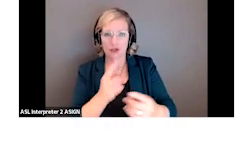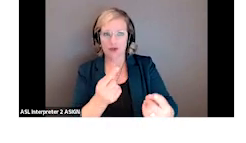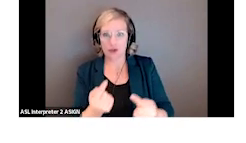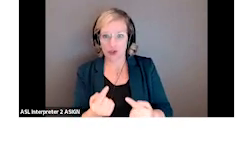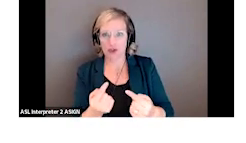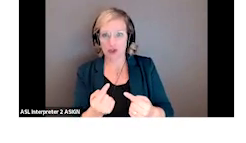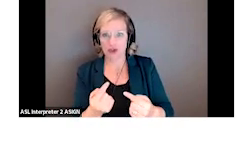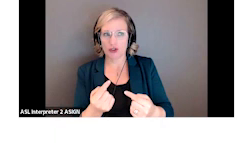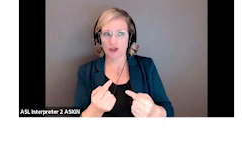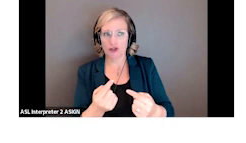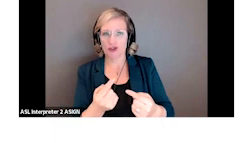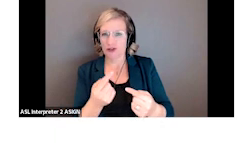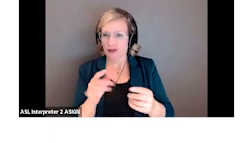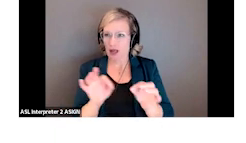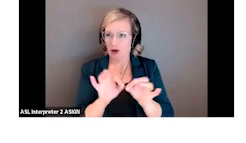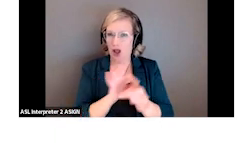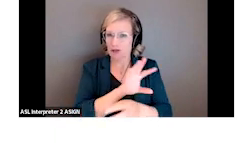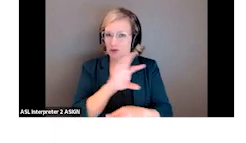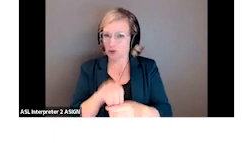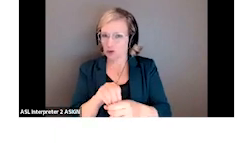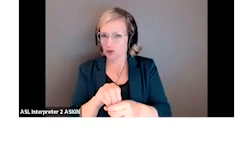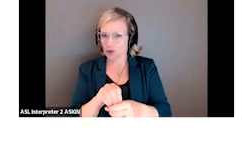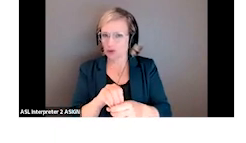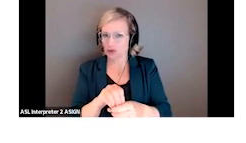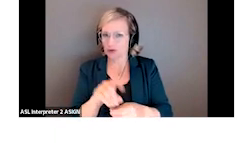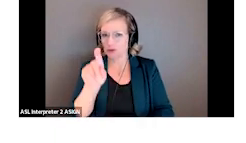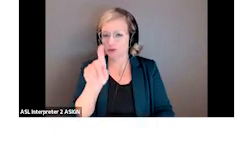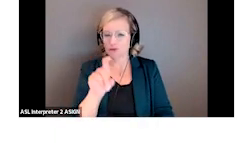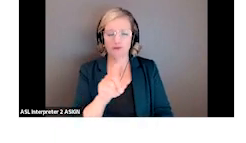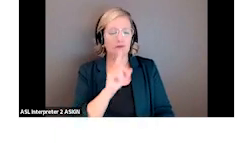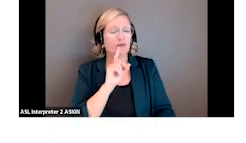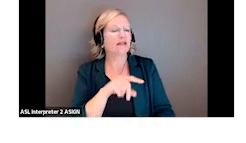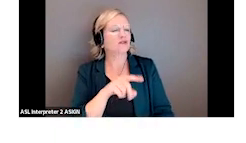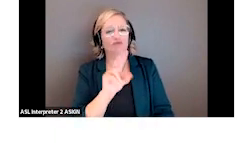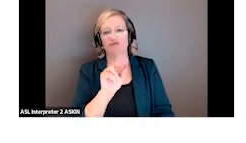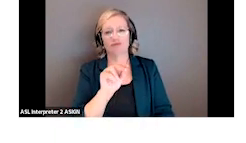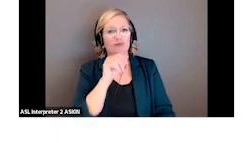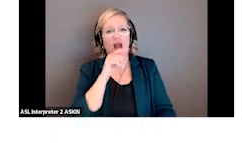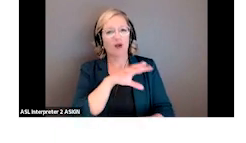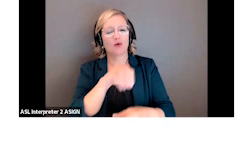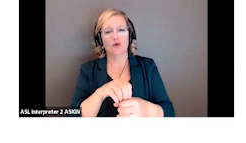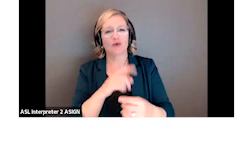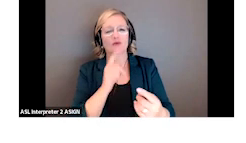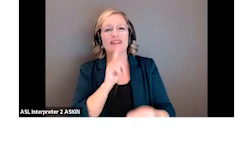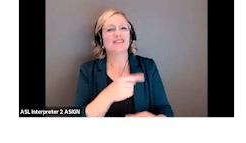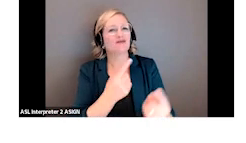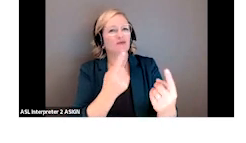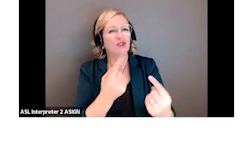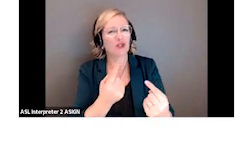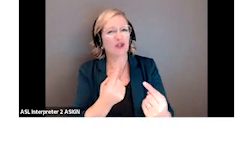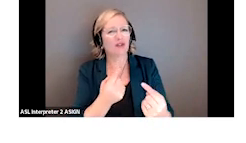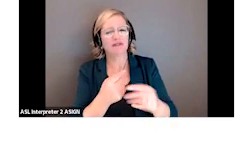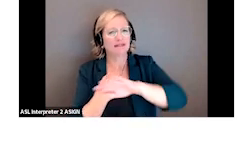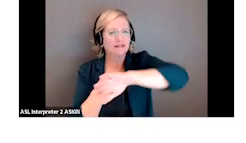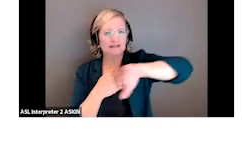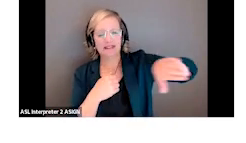good? So it's not for the return fee, Ashley. It's actually for the ship out cost. So it's part of